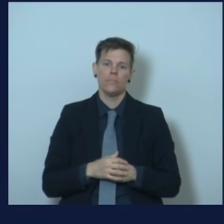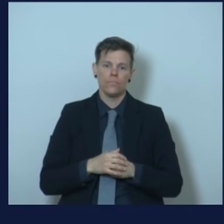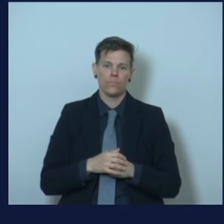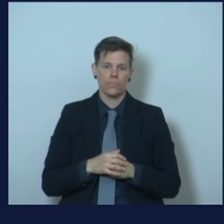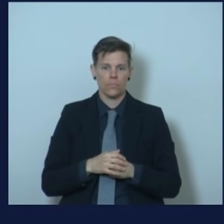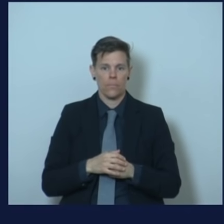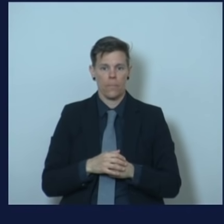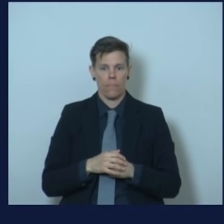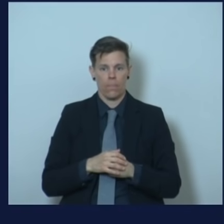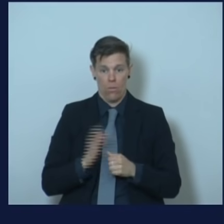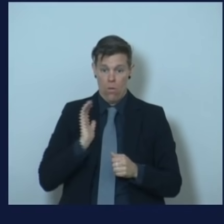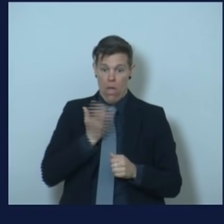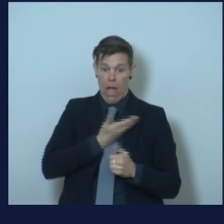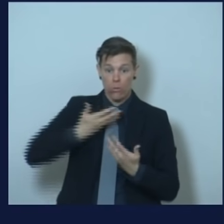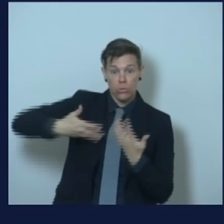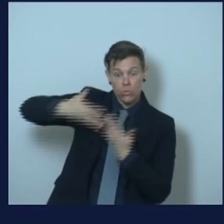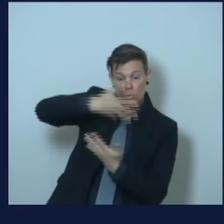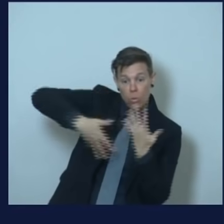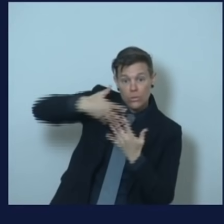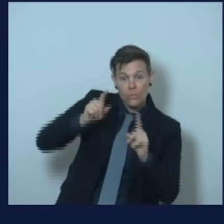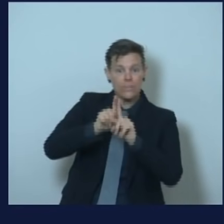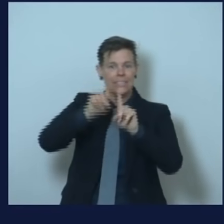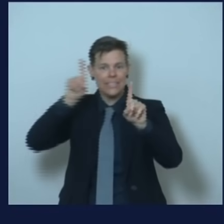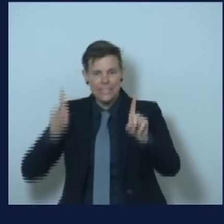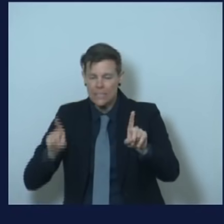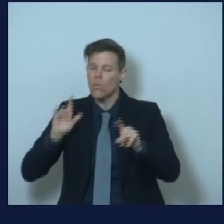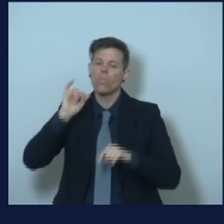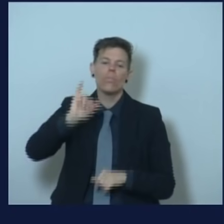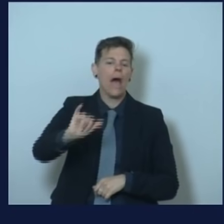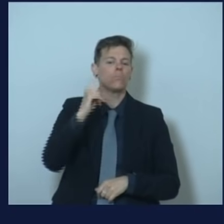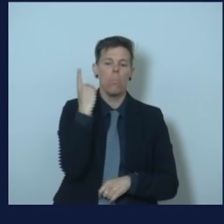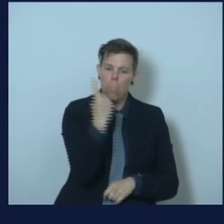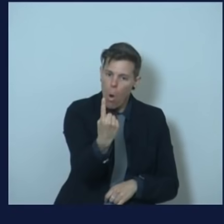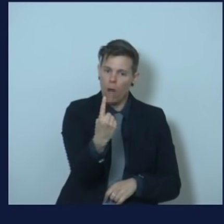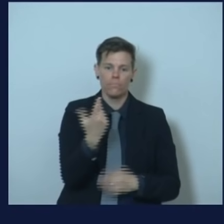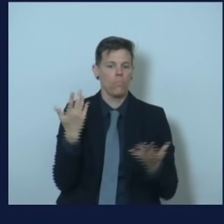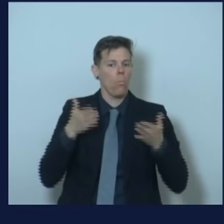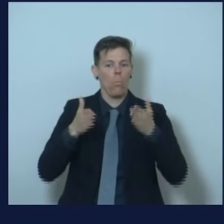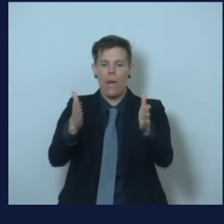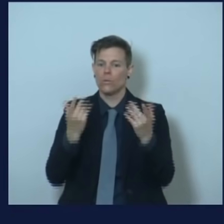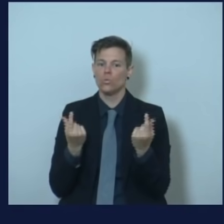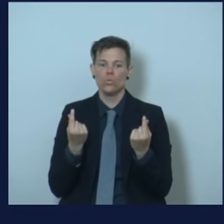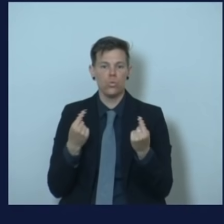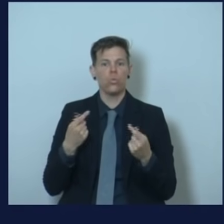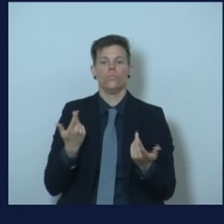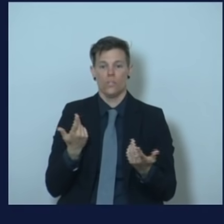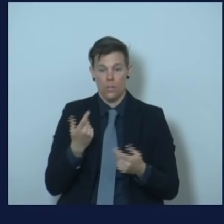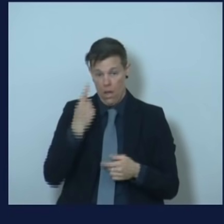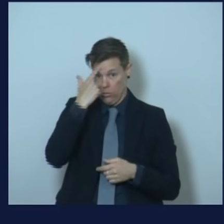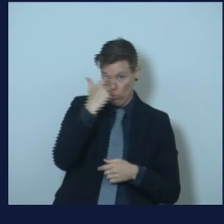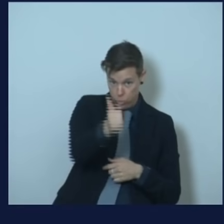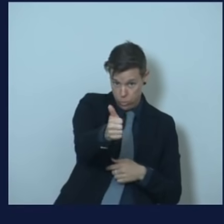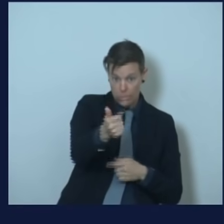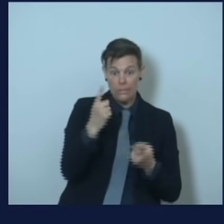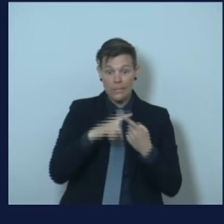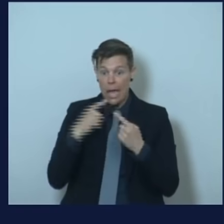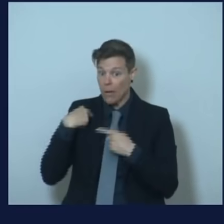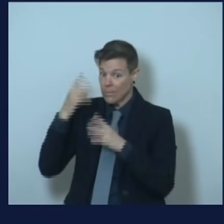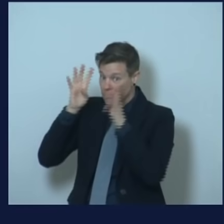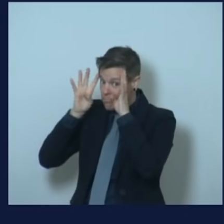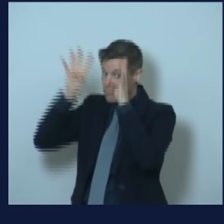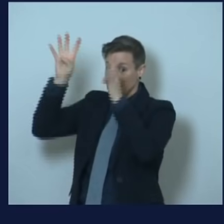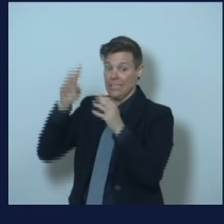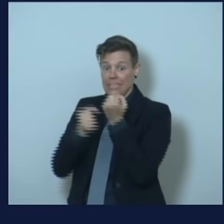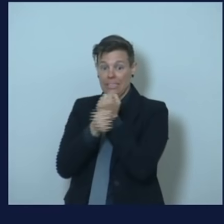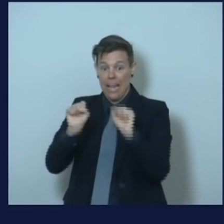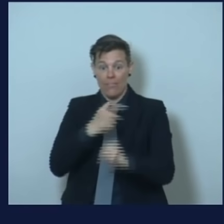more illness and death in our state. And then remember, it is up to you. Until there's a vaccine, all the personal